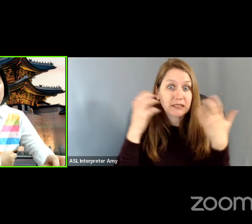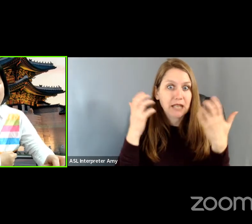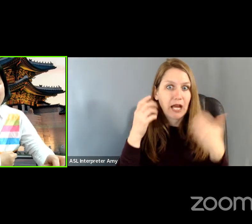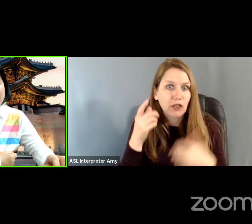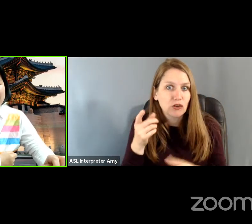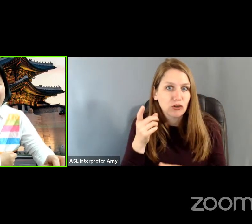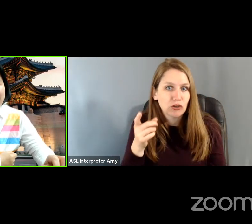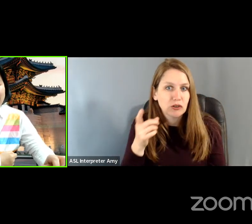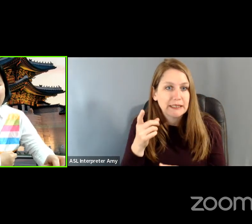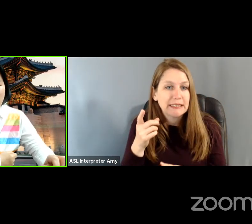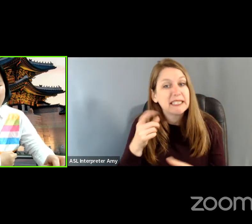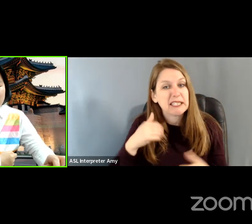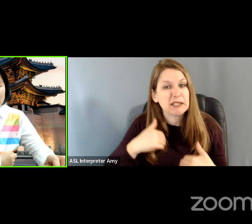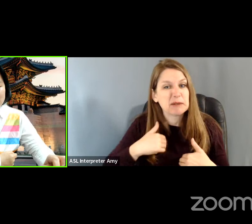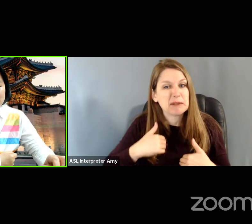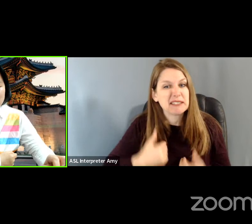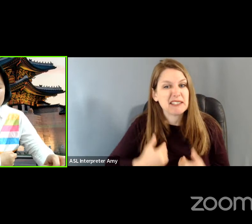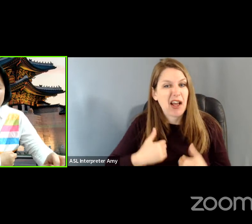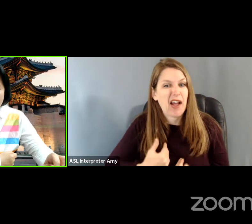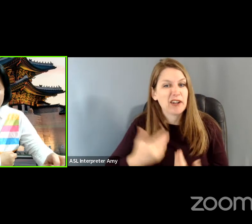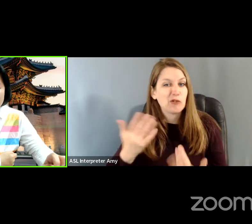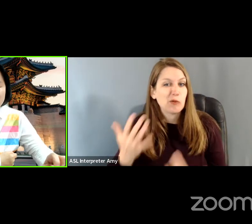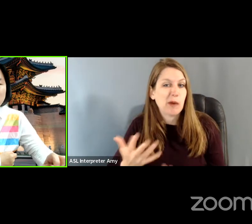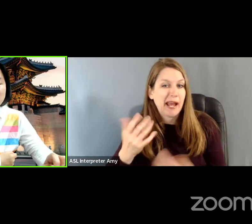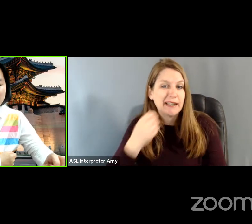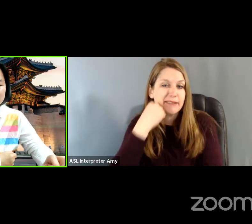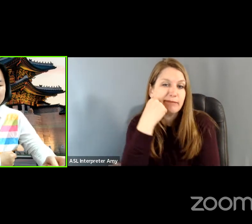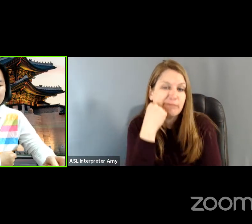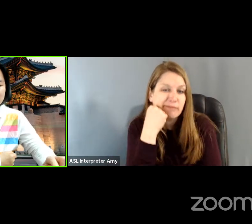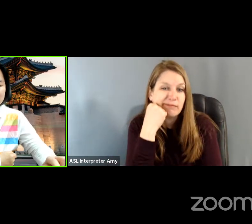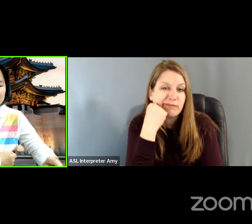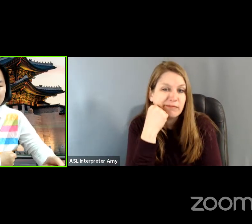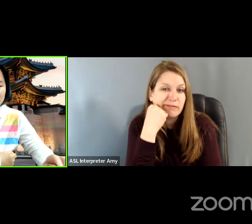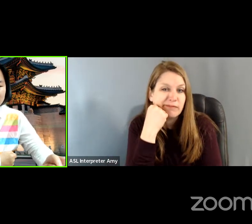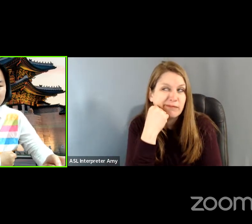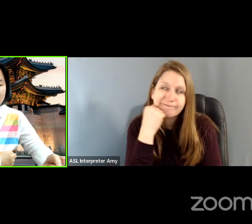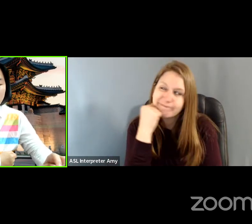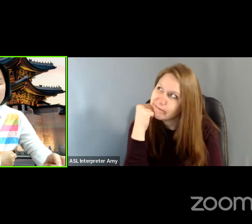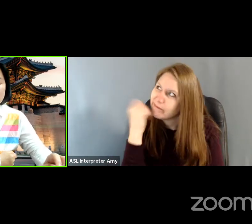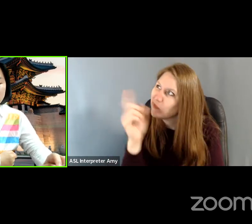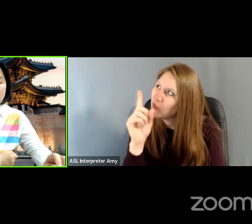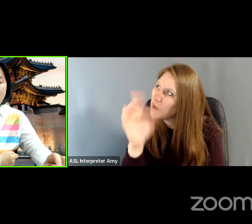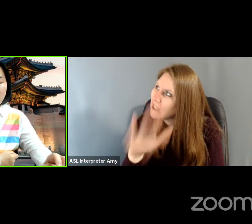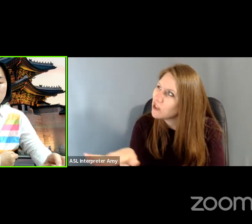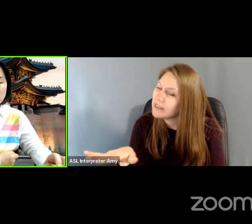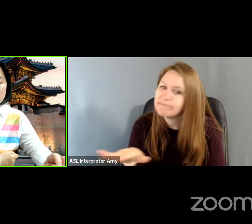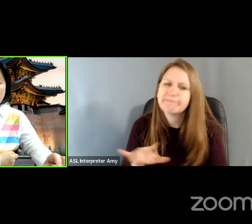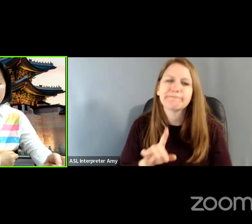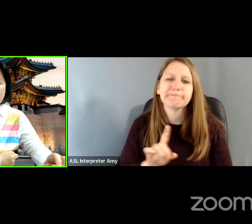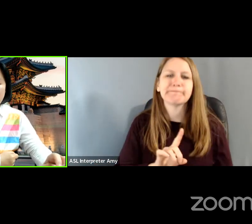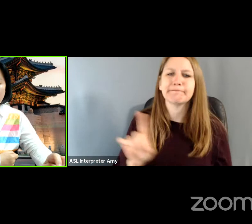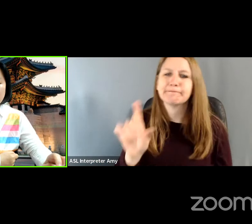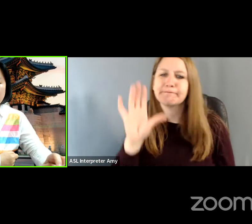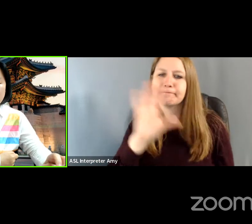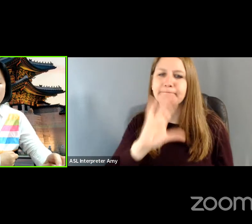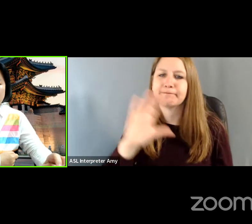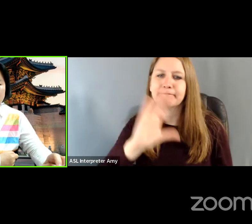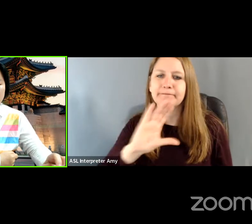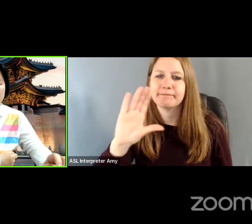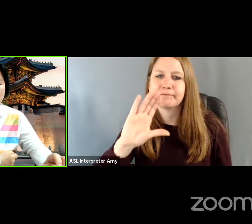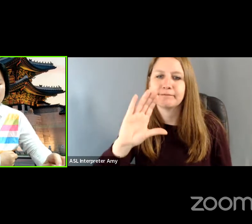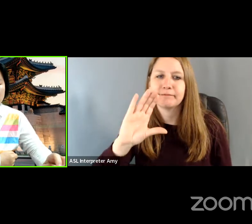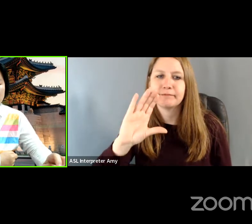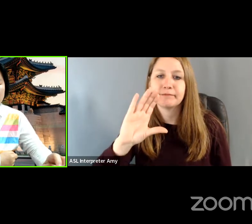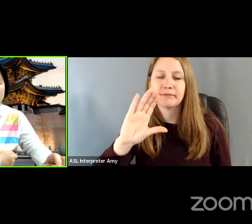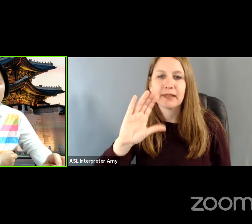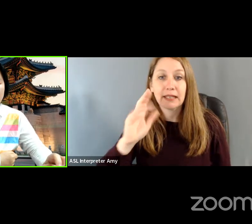tired of waiting and went out to find the children. There was a large spring under the